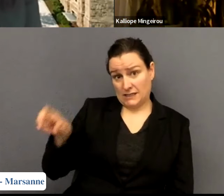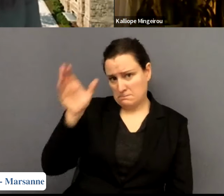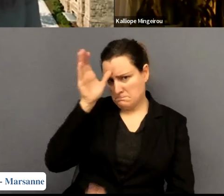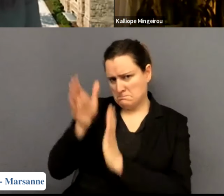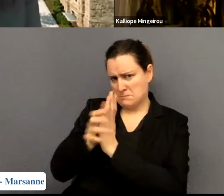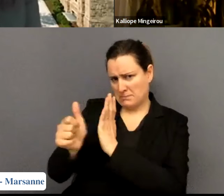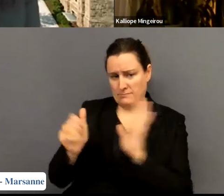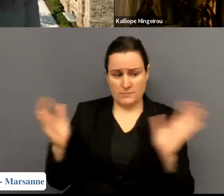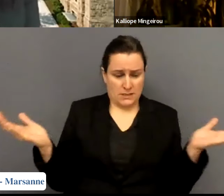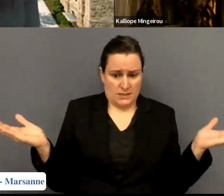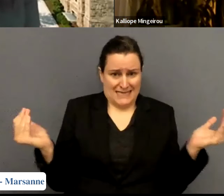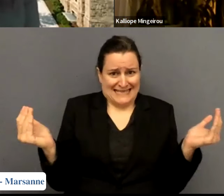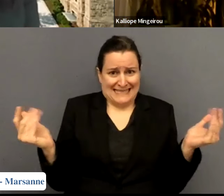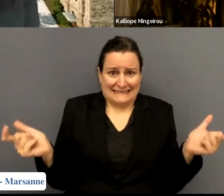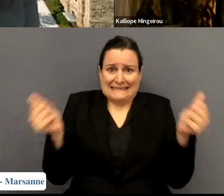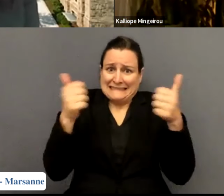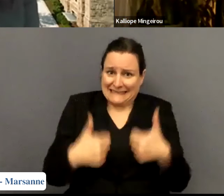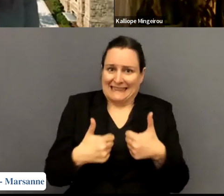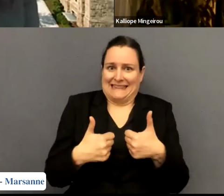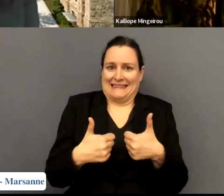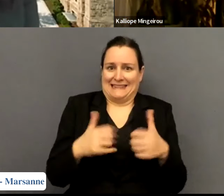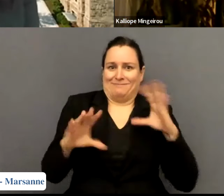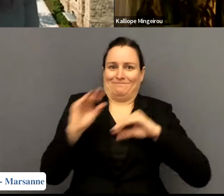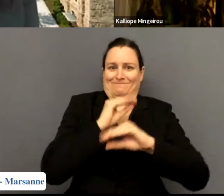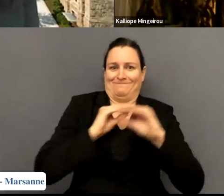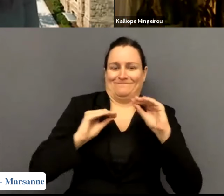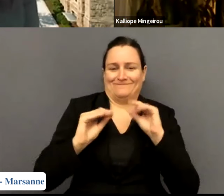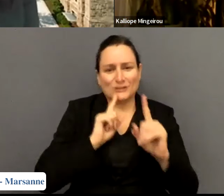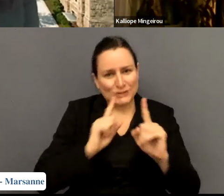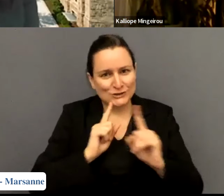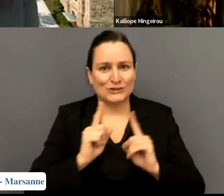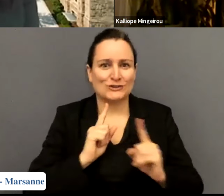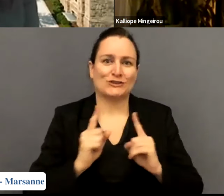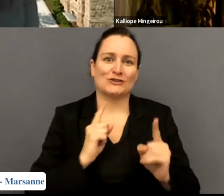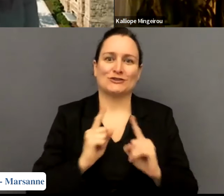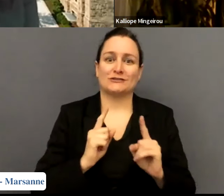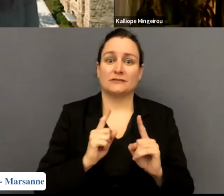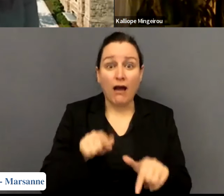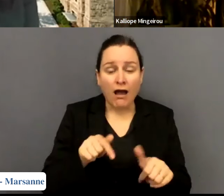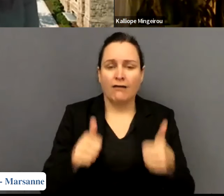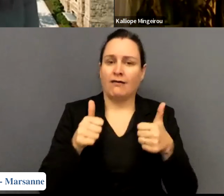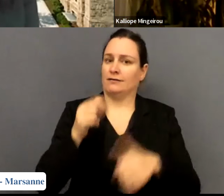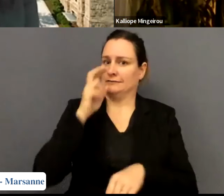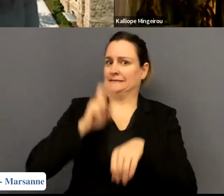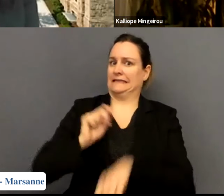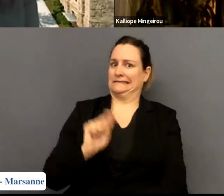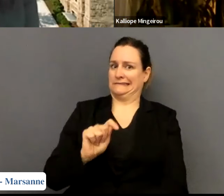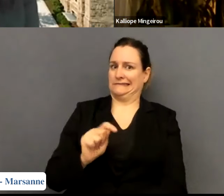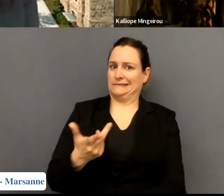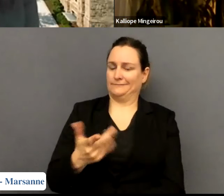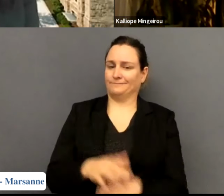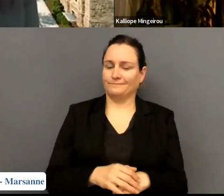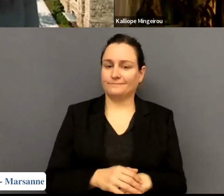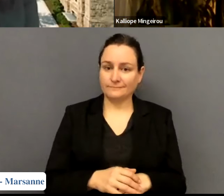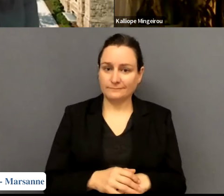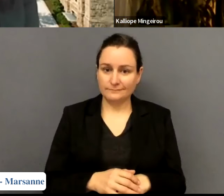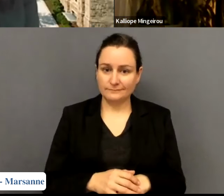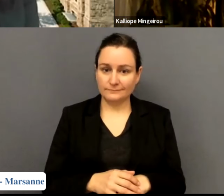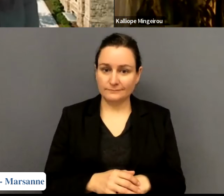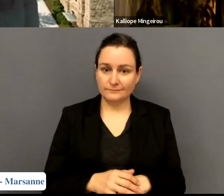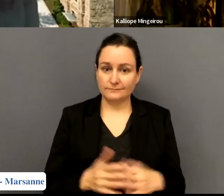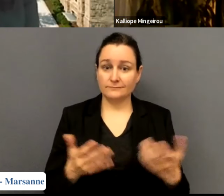each other and to have shared priorities around what needs to be done. As UN Women, together with our partners, we